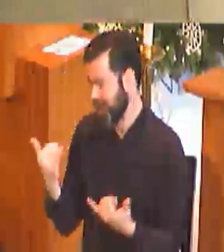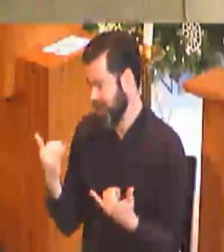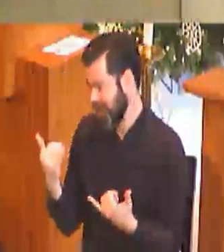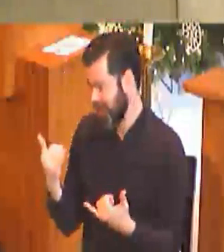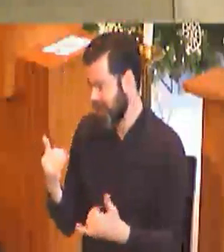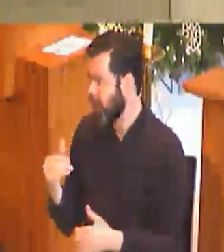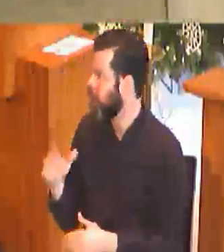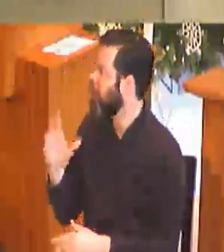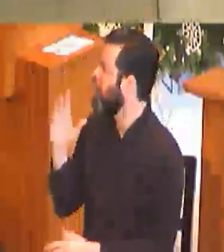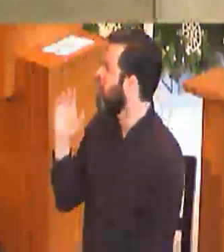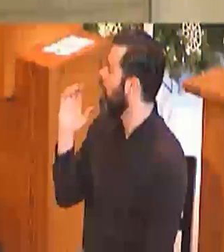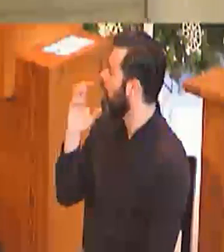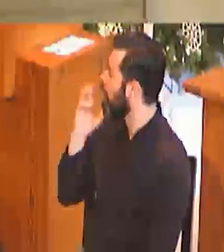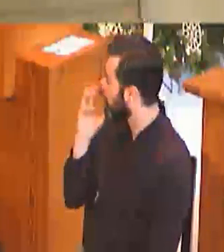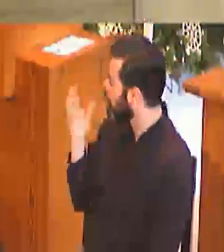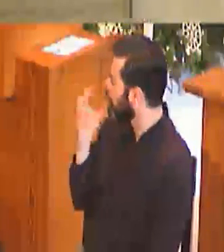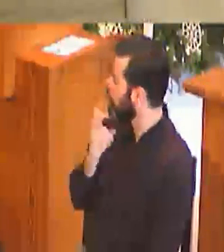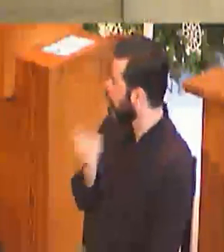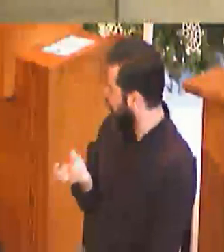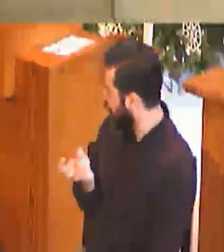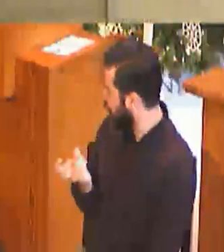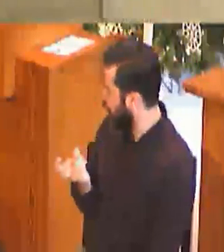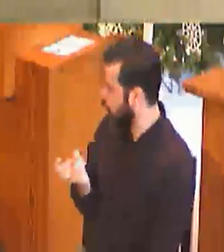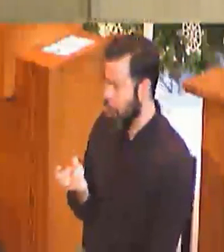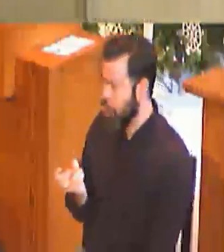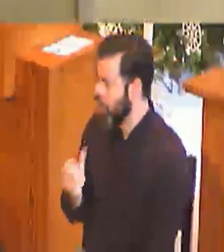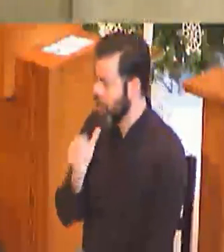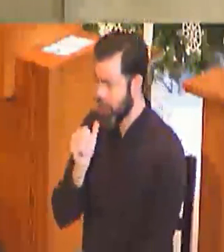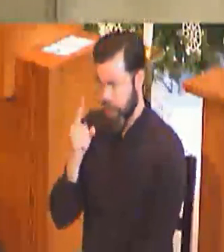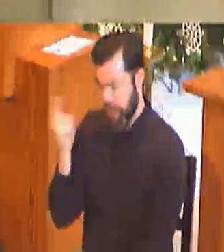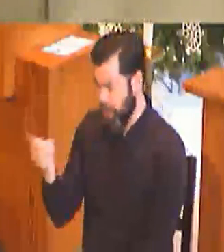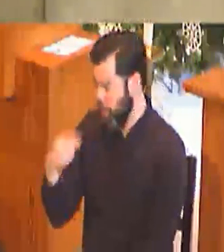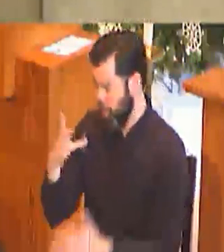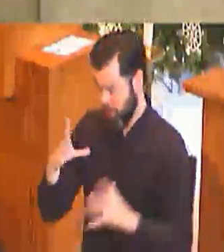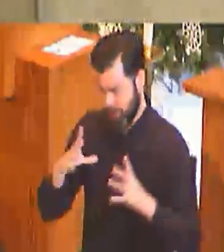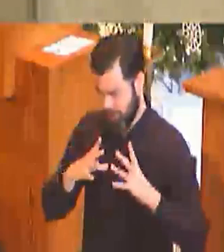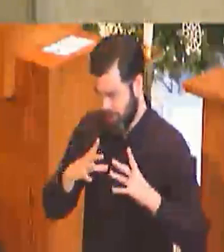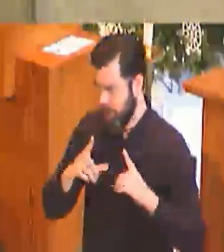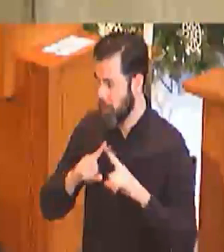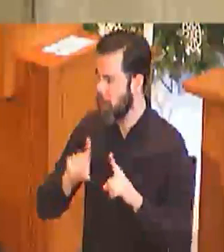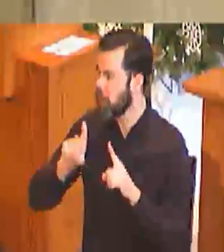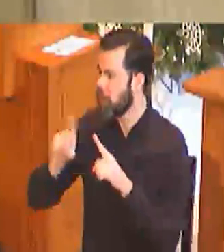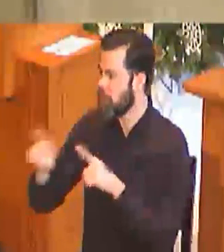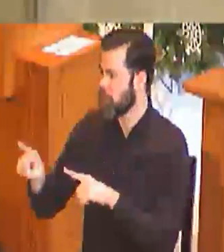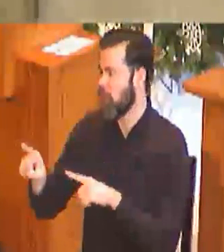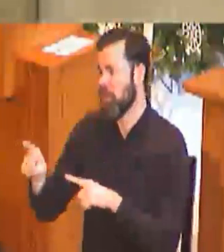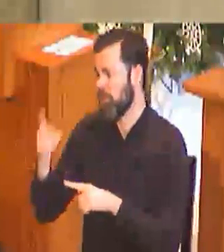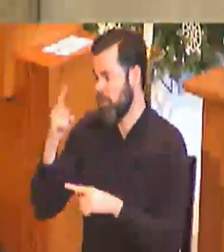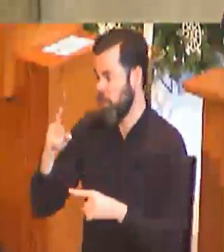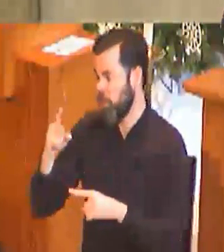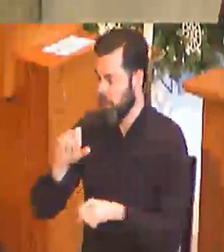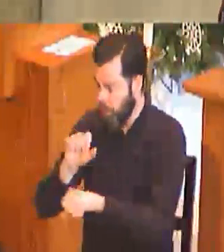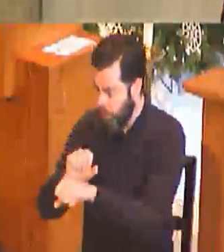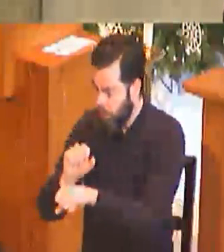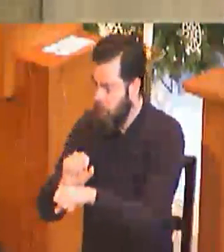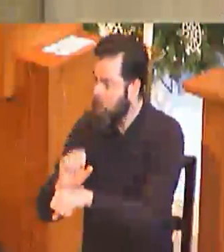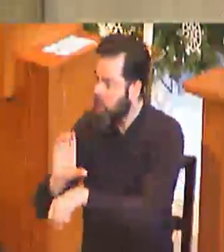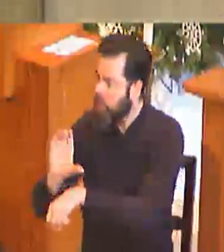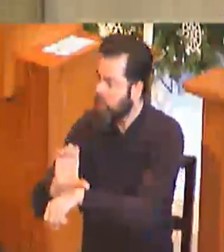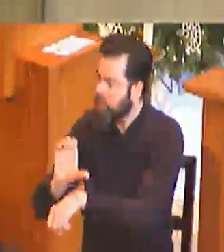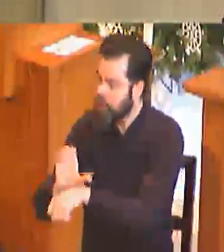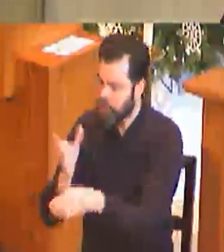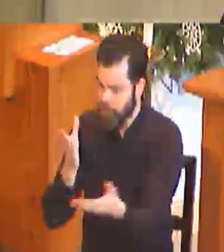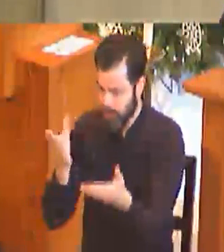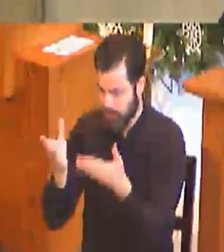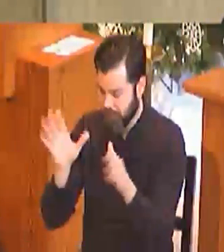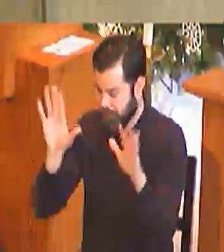Not just for vacation, though. He's actually ordaining Reverend Gio Downer this weekend. So, yay! And